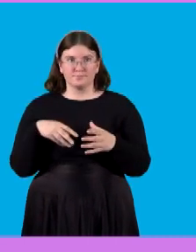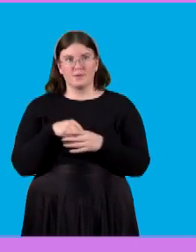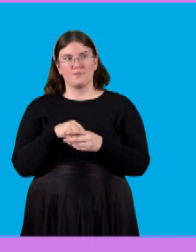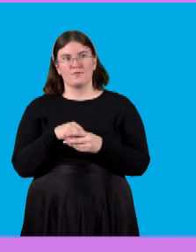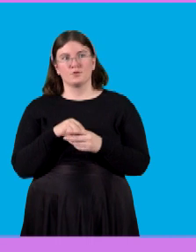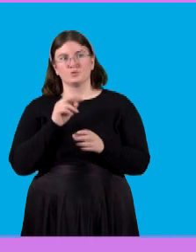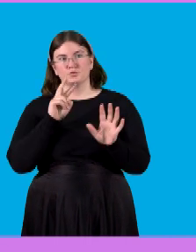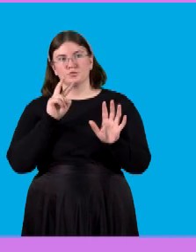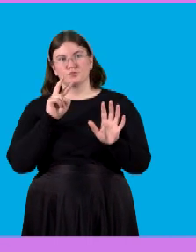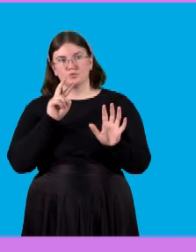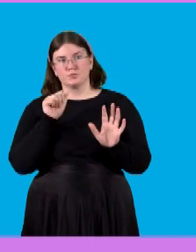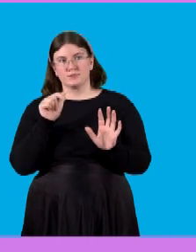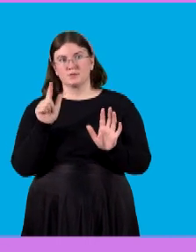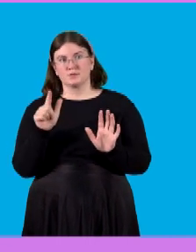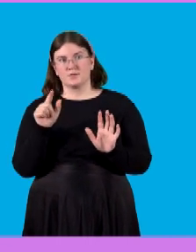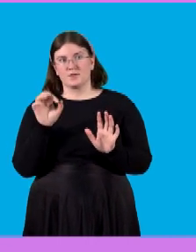amount of